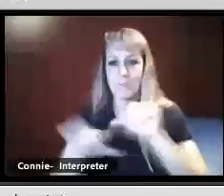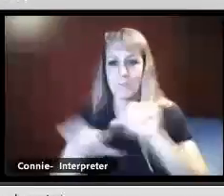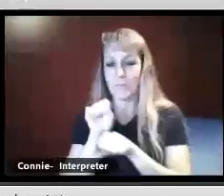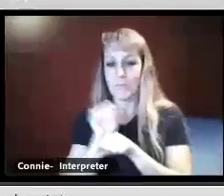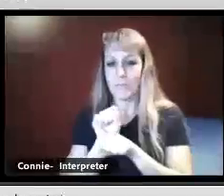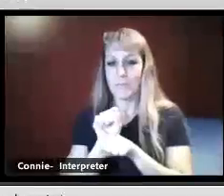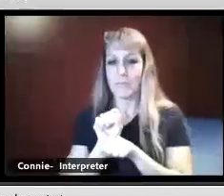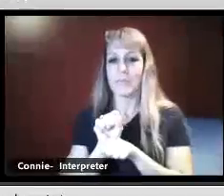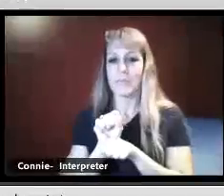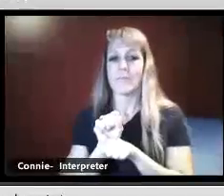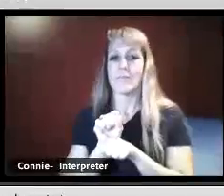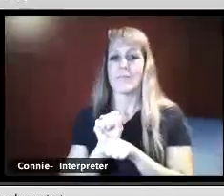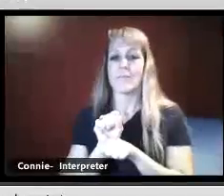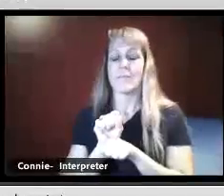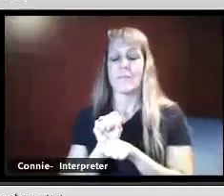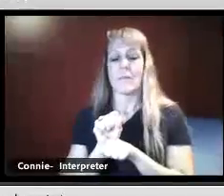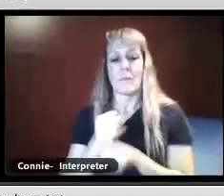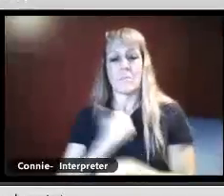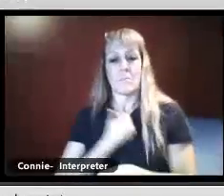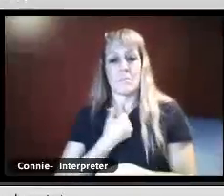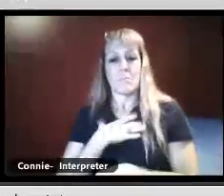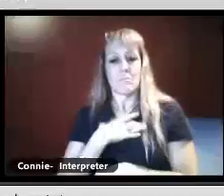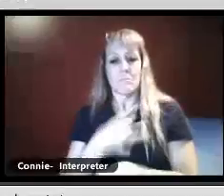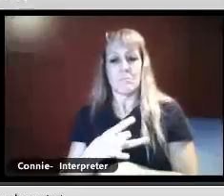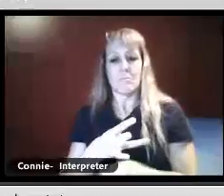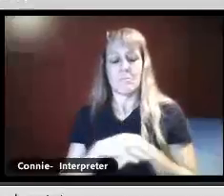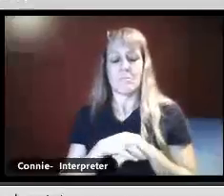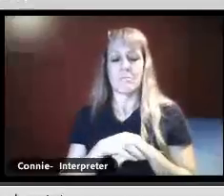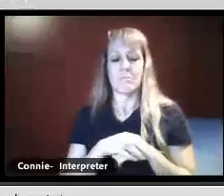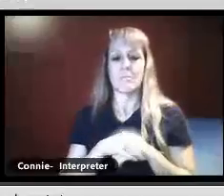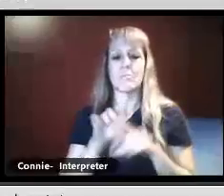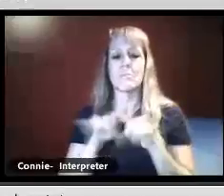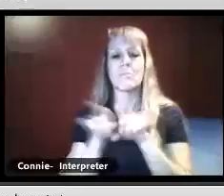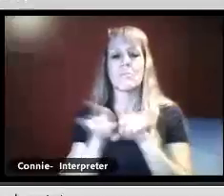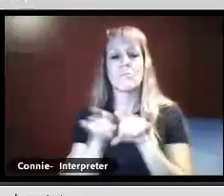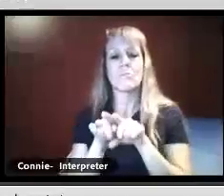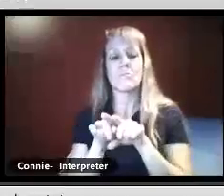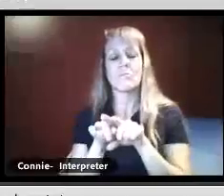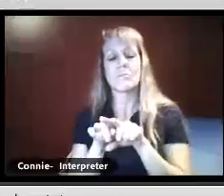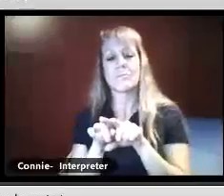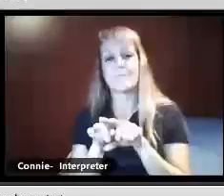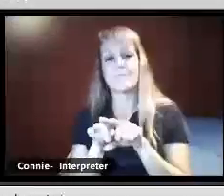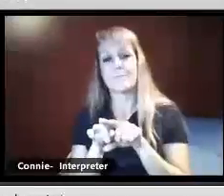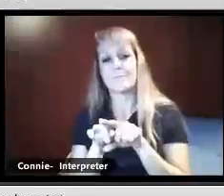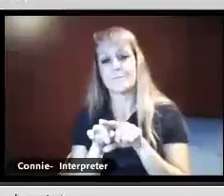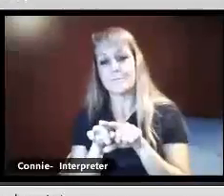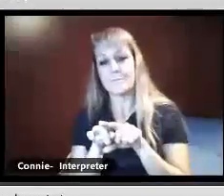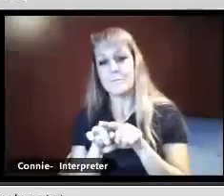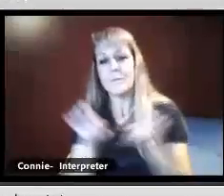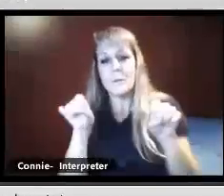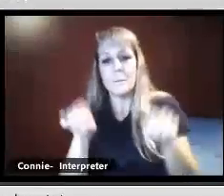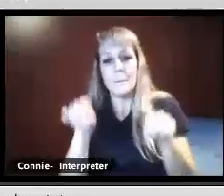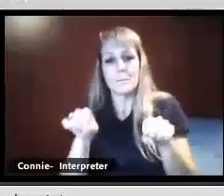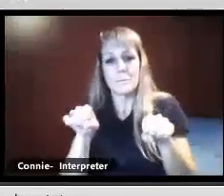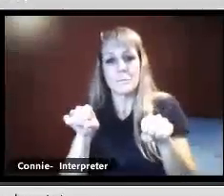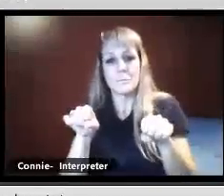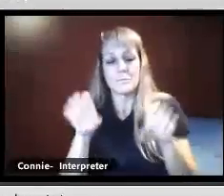It appeals to me personally, but it also appeals to me as, say, a potential